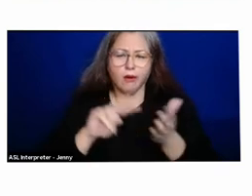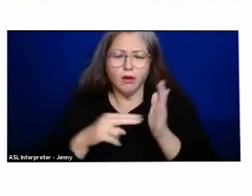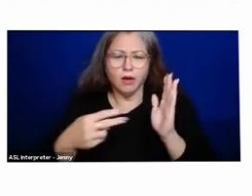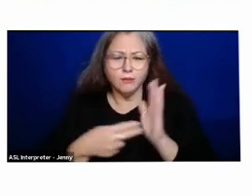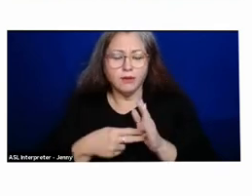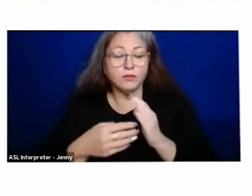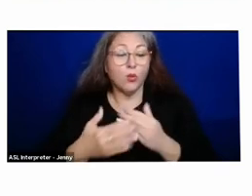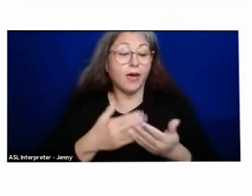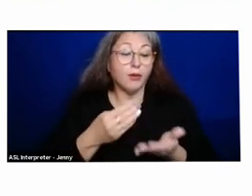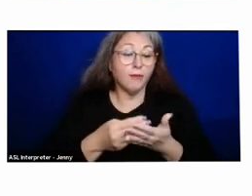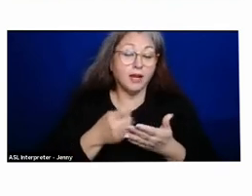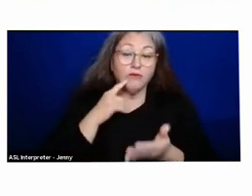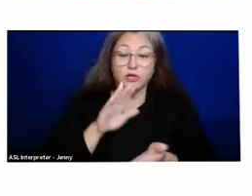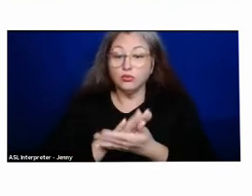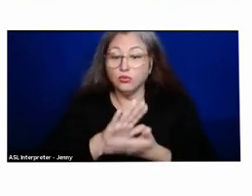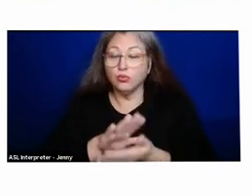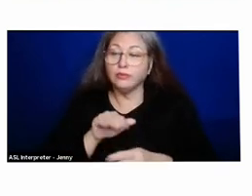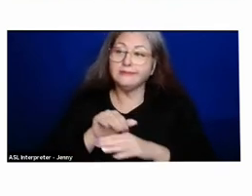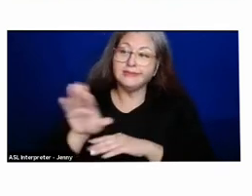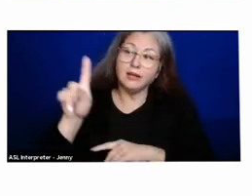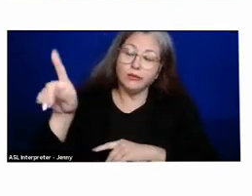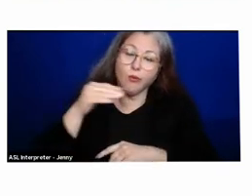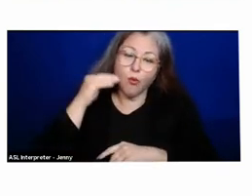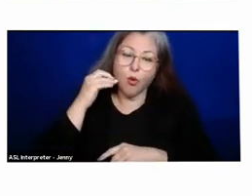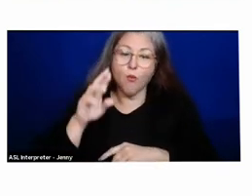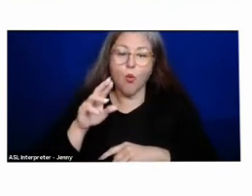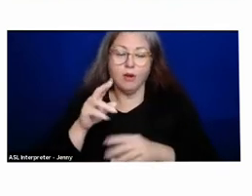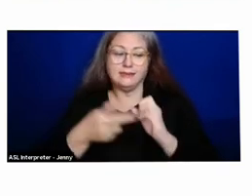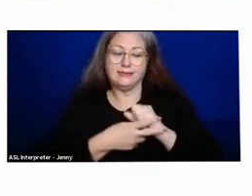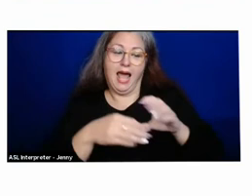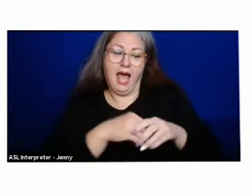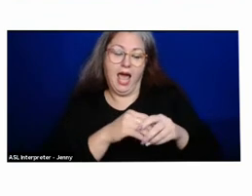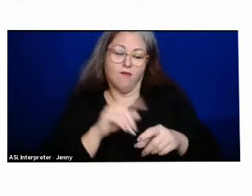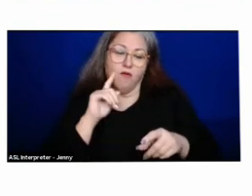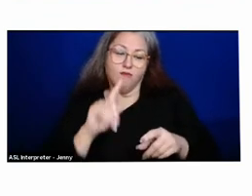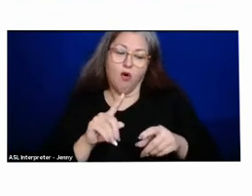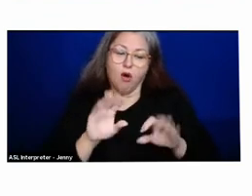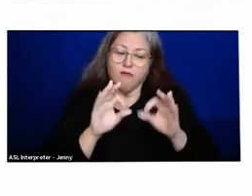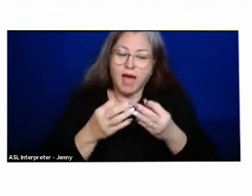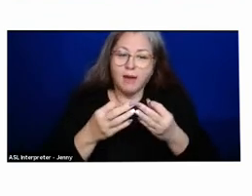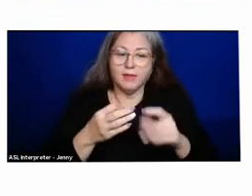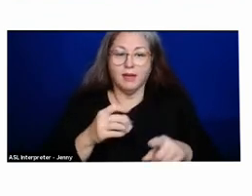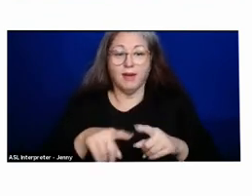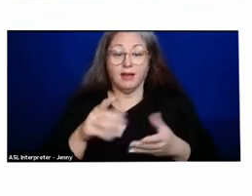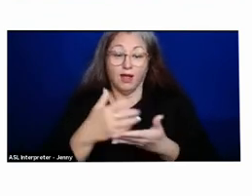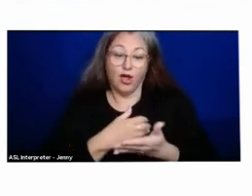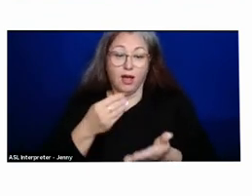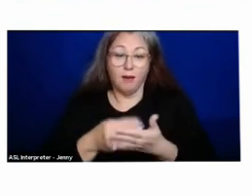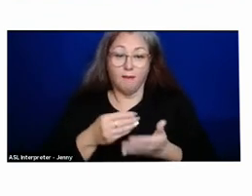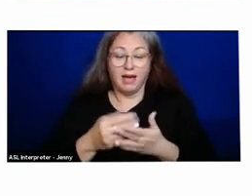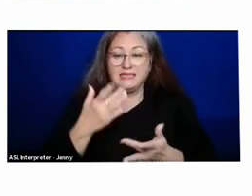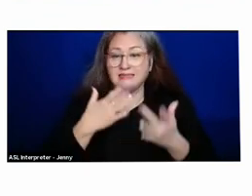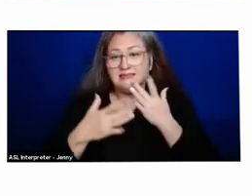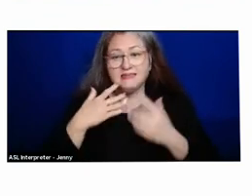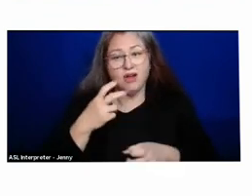to send funds home, or to raise money to start a family, the challenges these women face as Taiye make it difficult for them to survive,